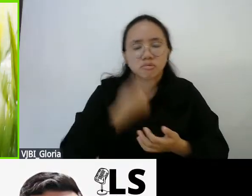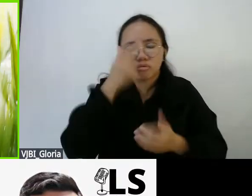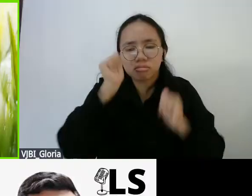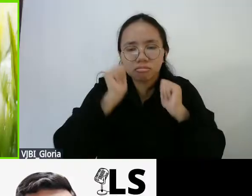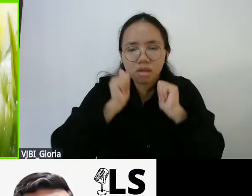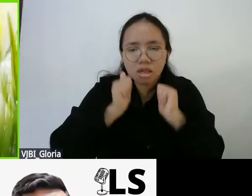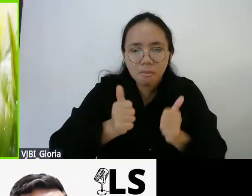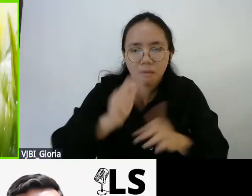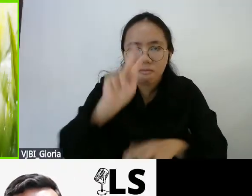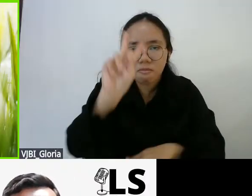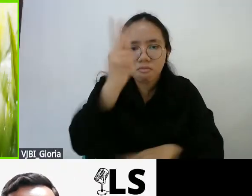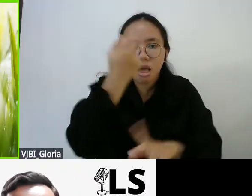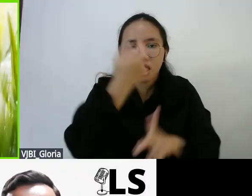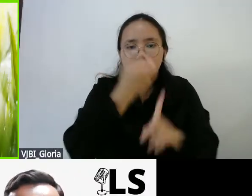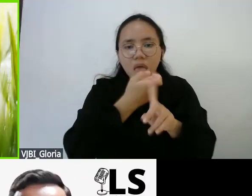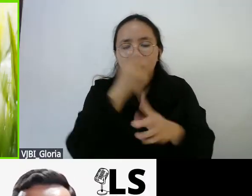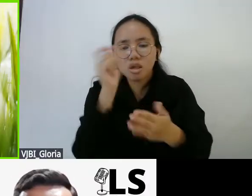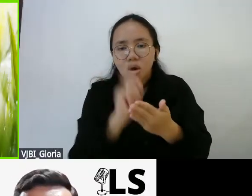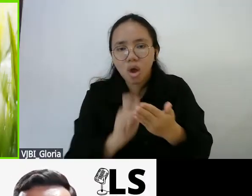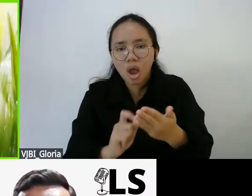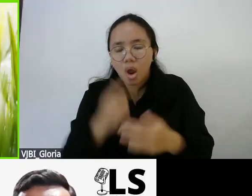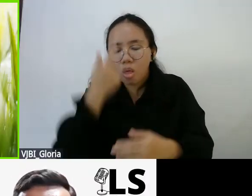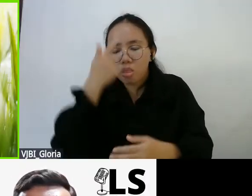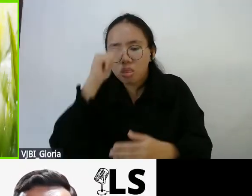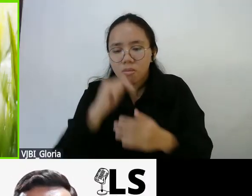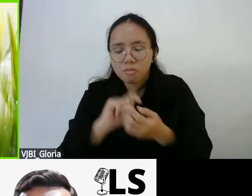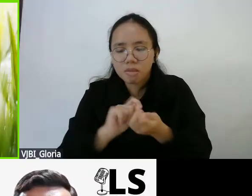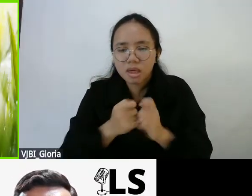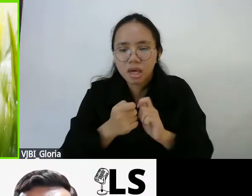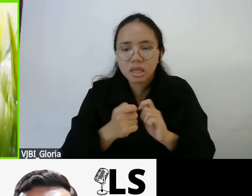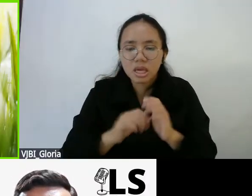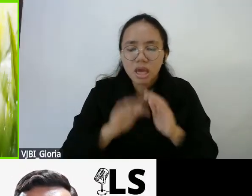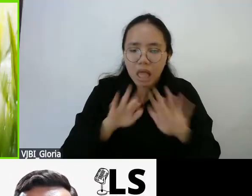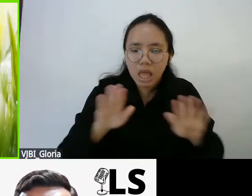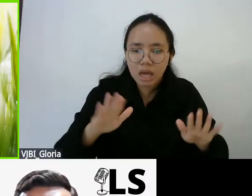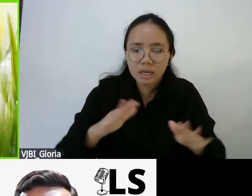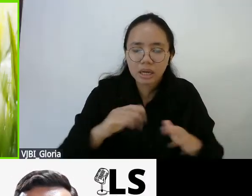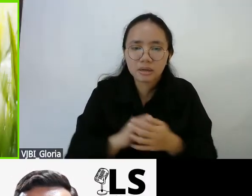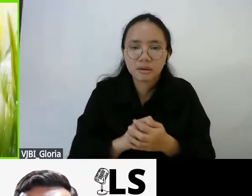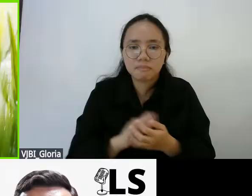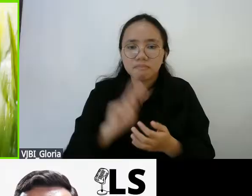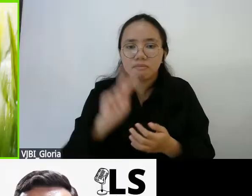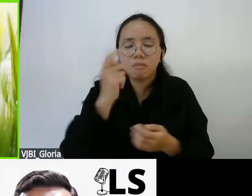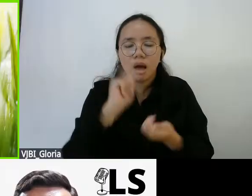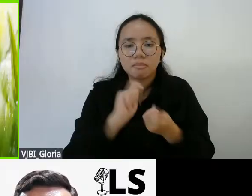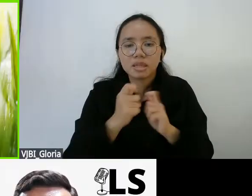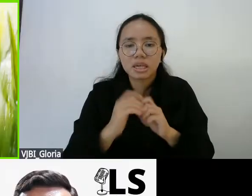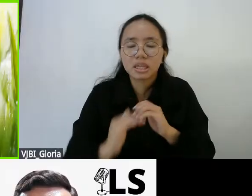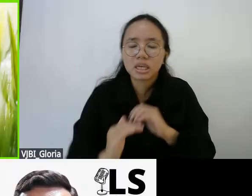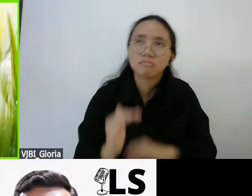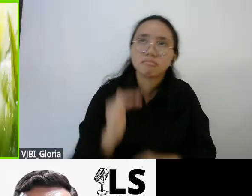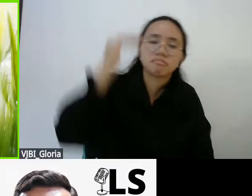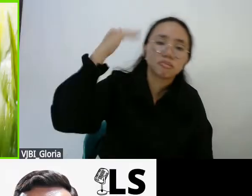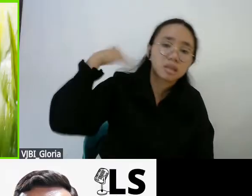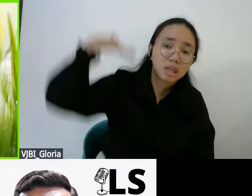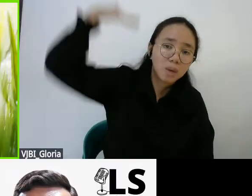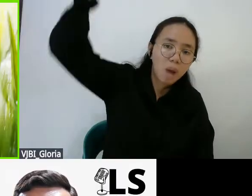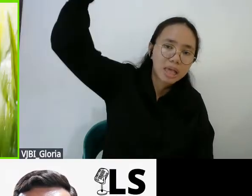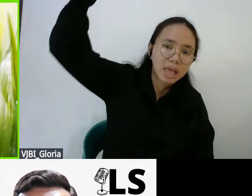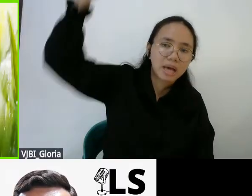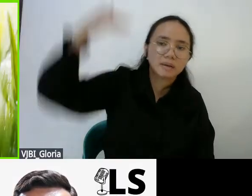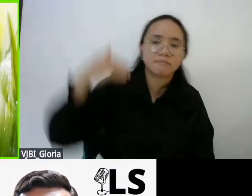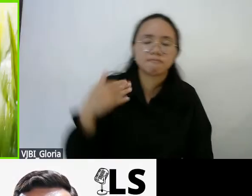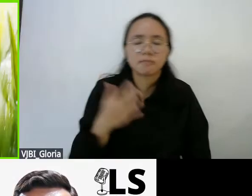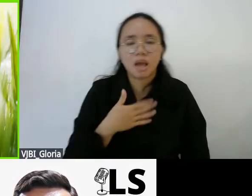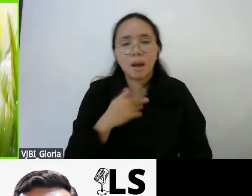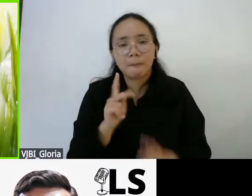I've been to Japan and China, South Korea, looking more broadly, Australia, New